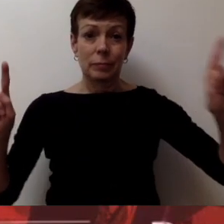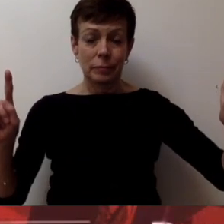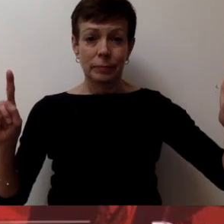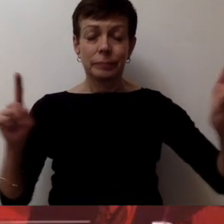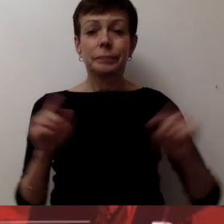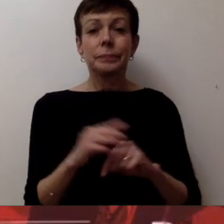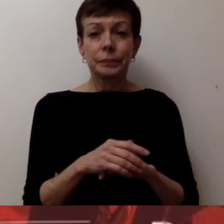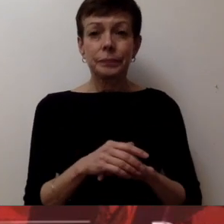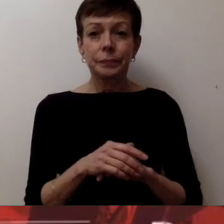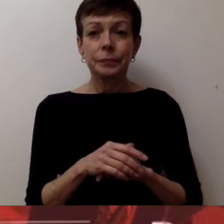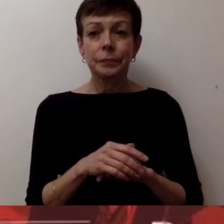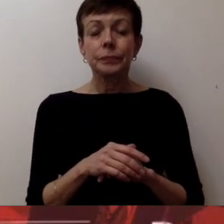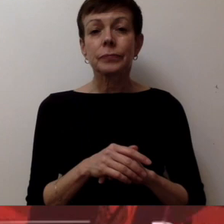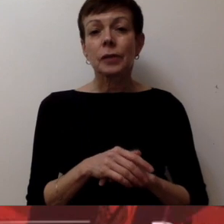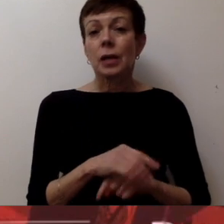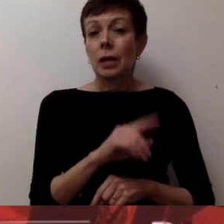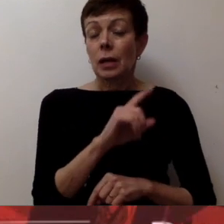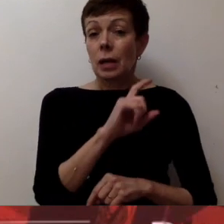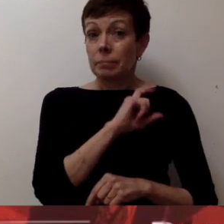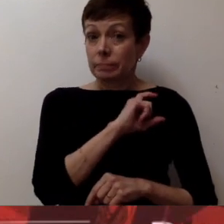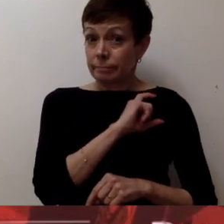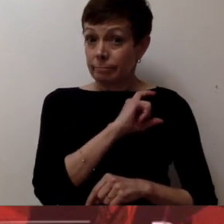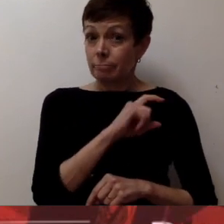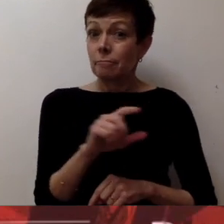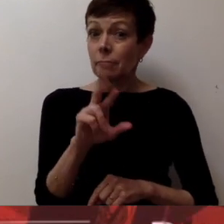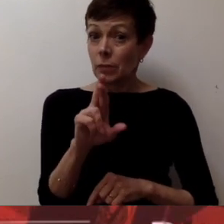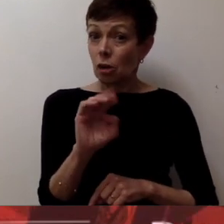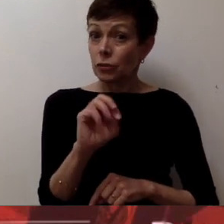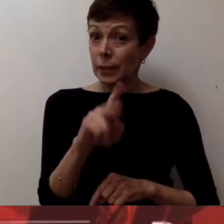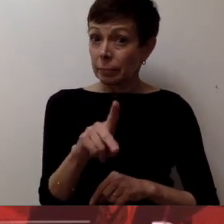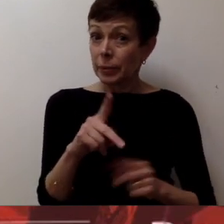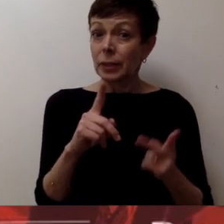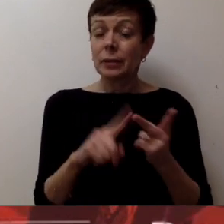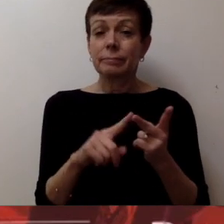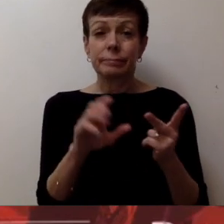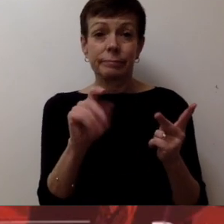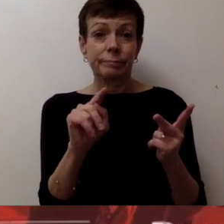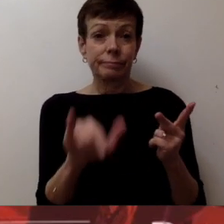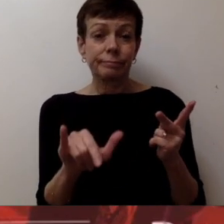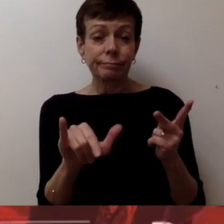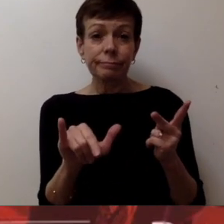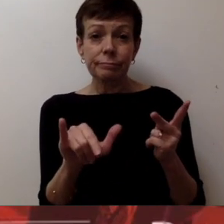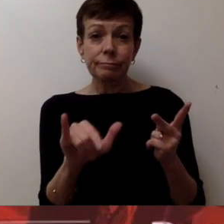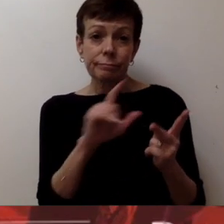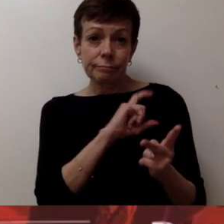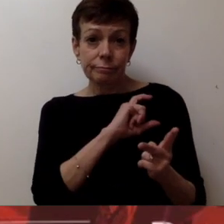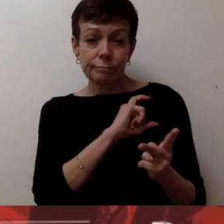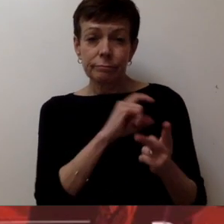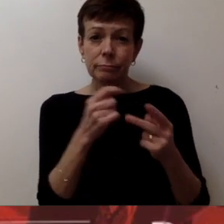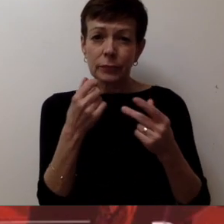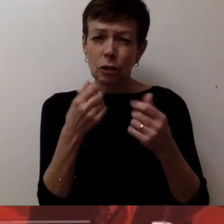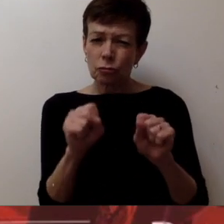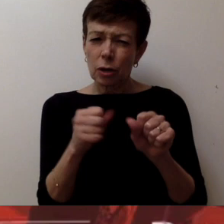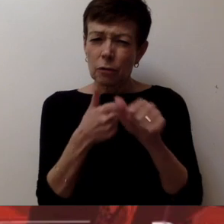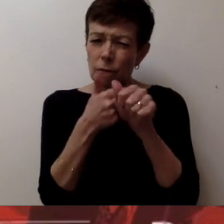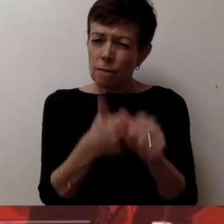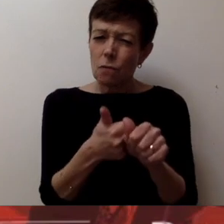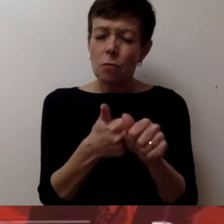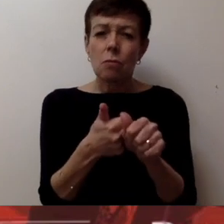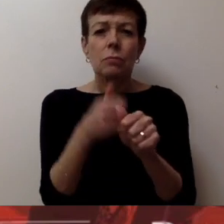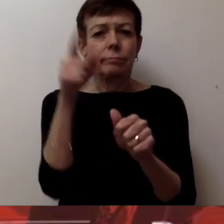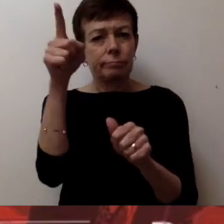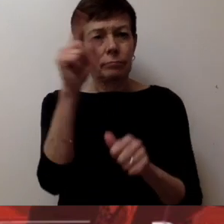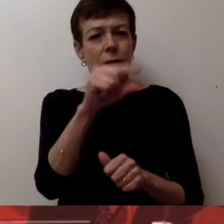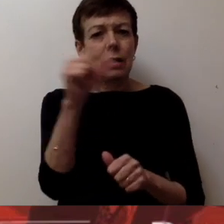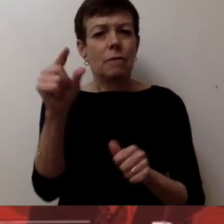municipal enforcement, with assistance from the RCMP, do continue to work hard to navigate through the public health orders that